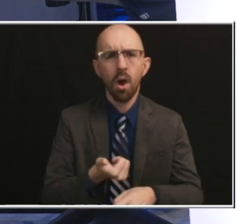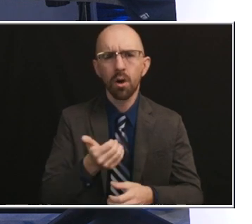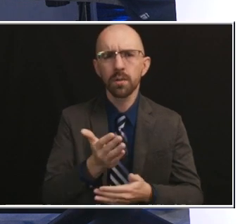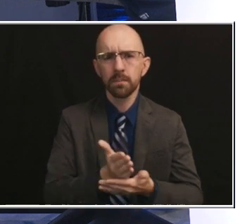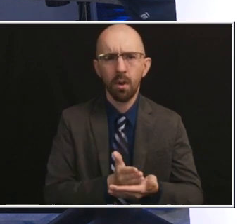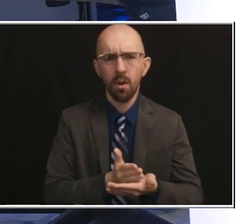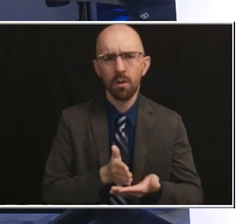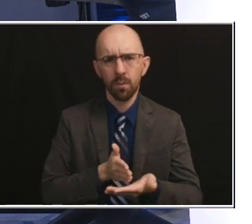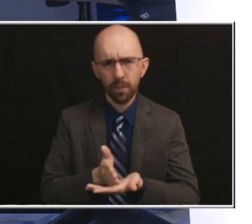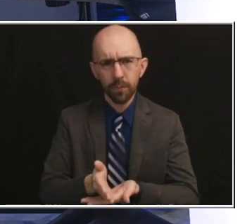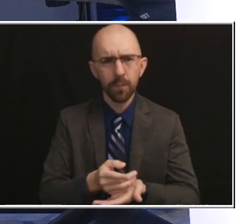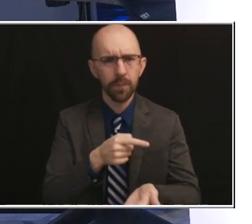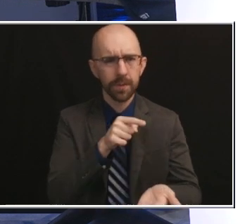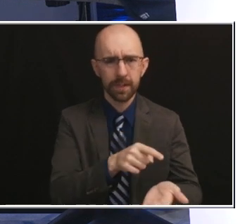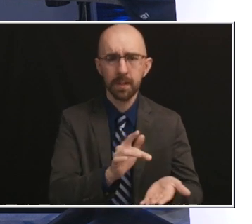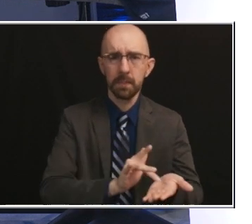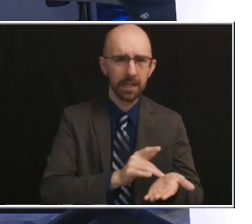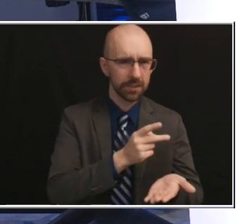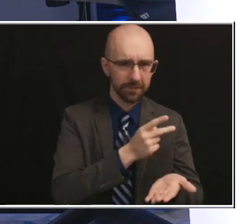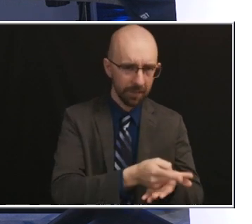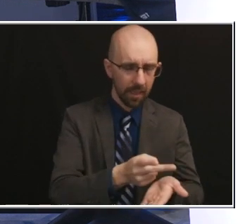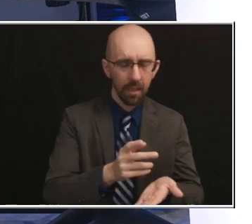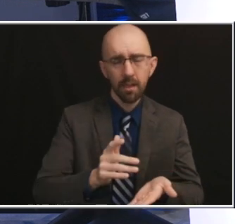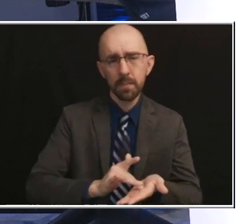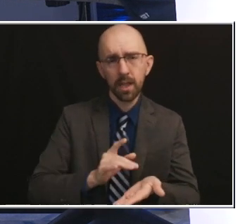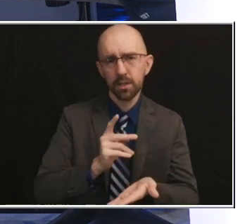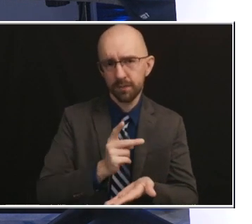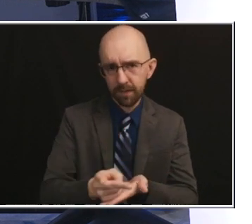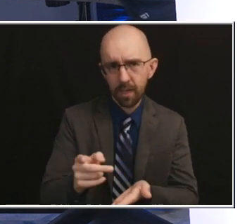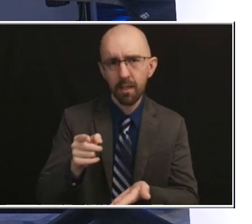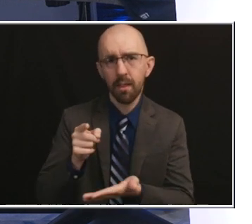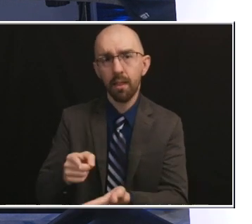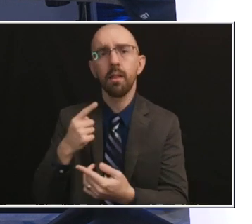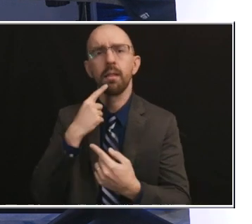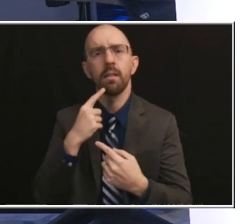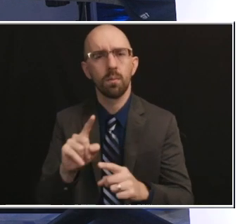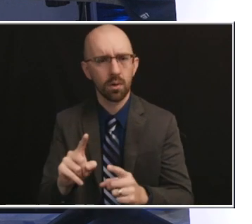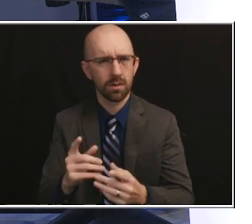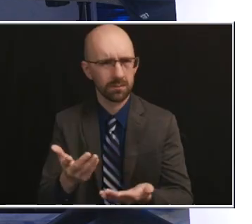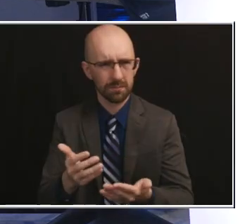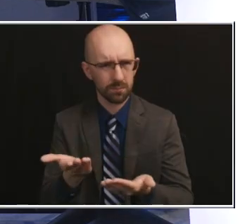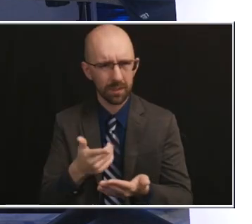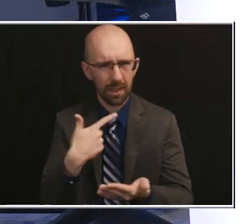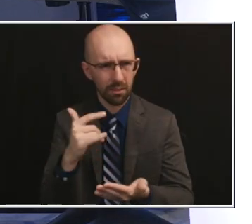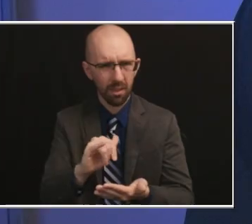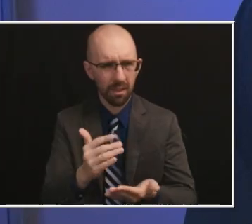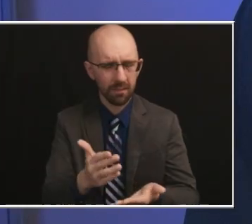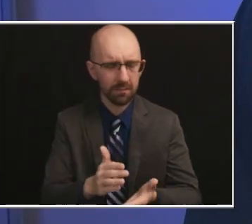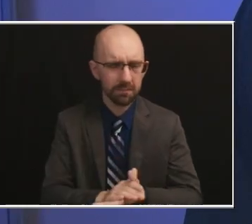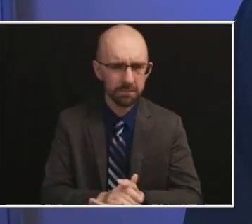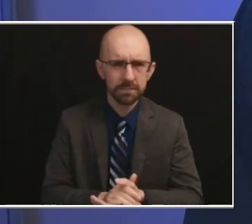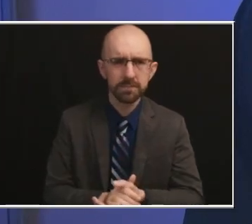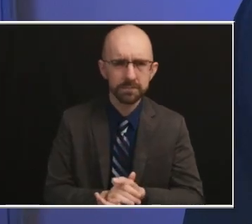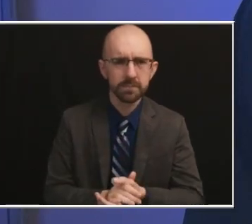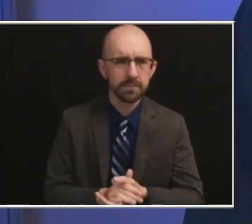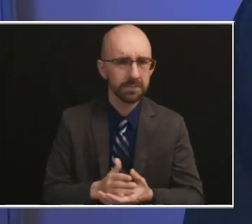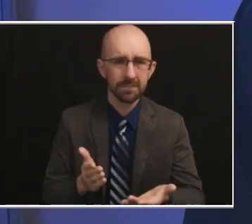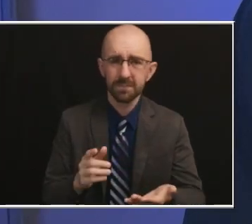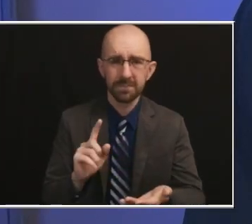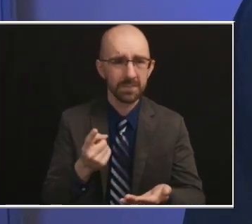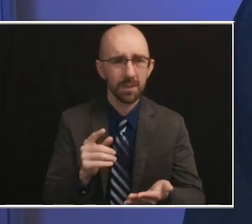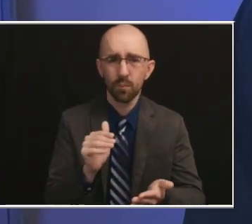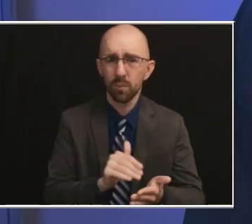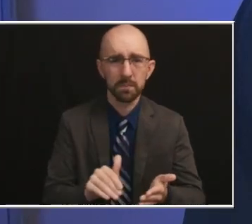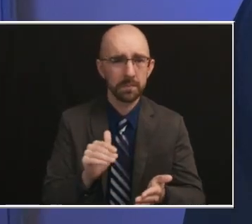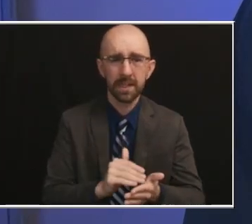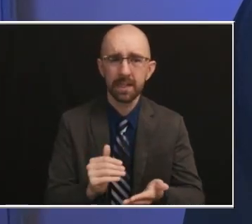through various attempts at medications that failed before you found one that worked? I think it was just the repeated seizures,